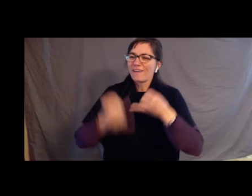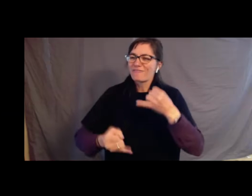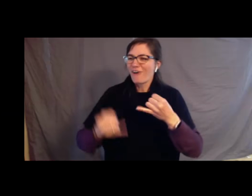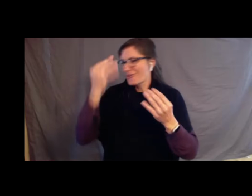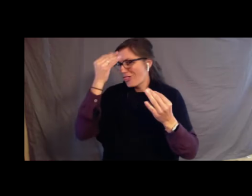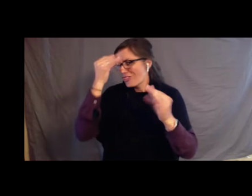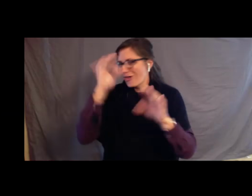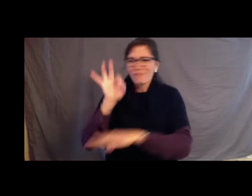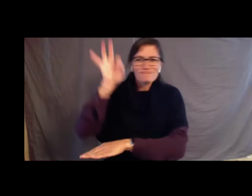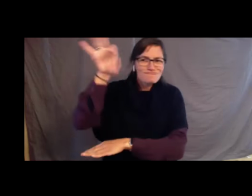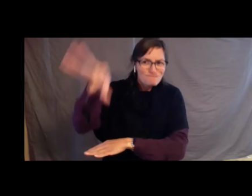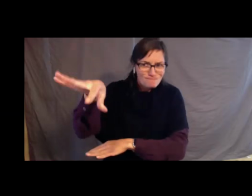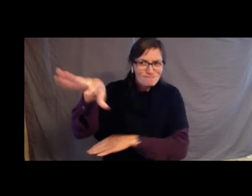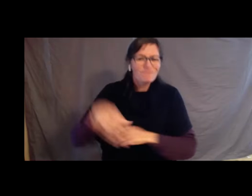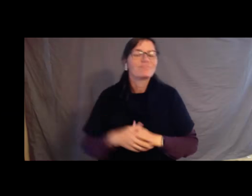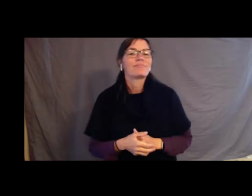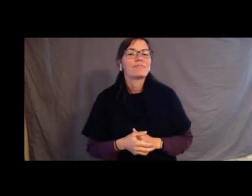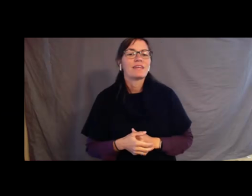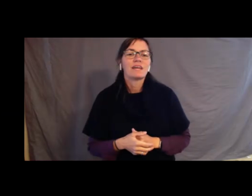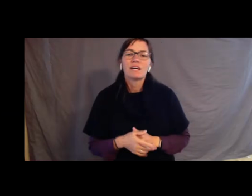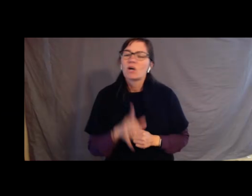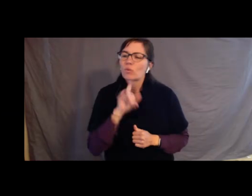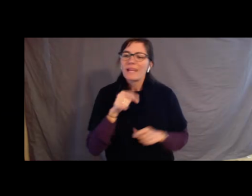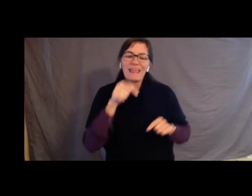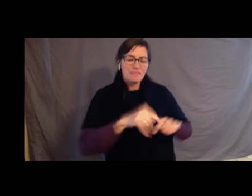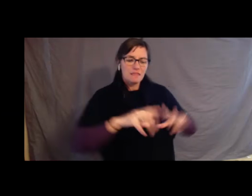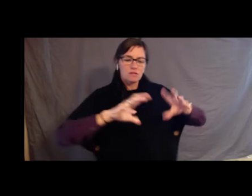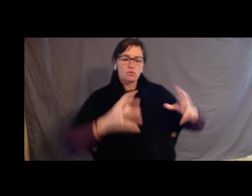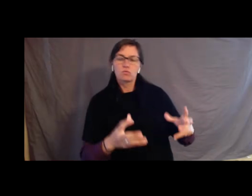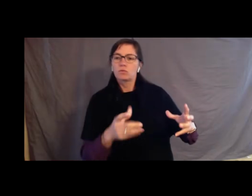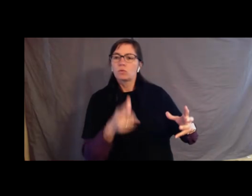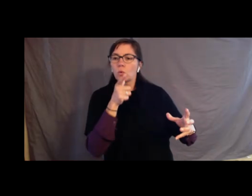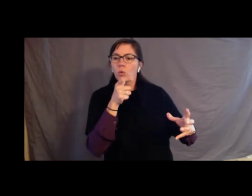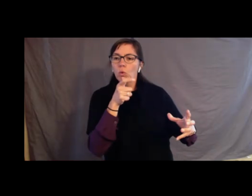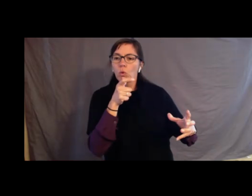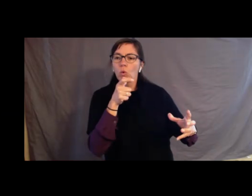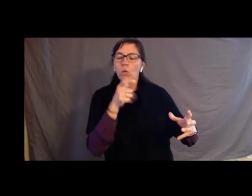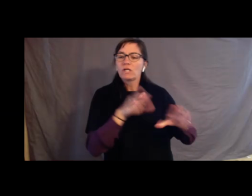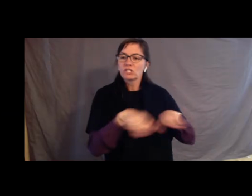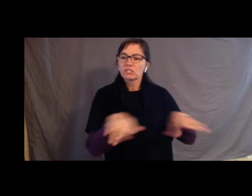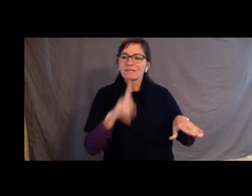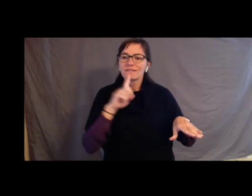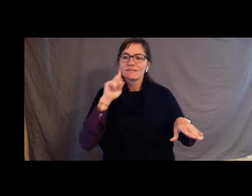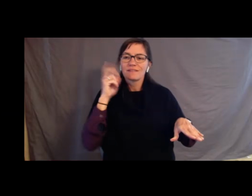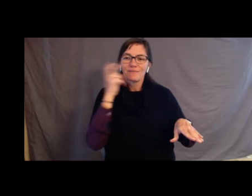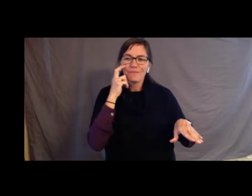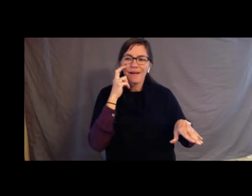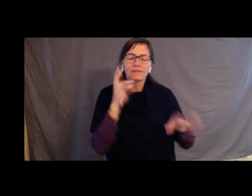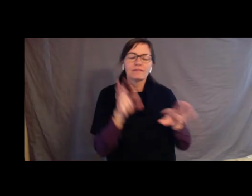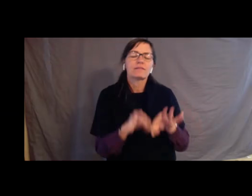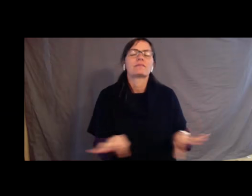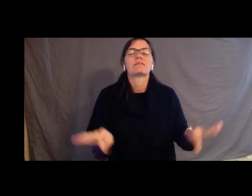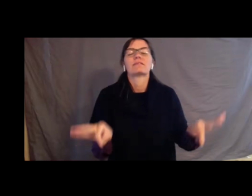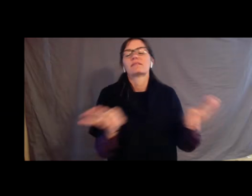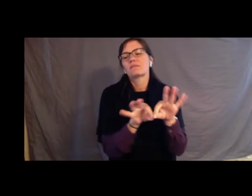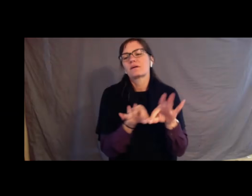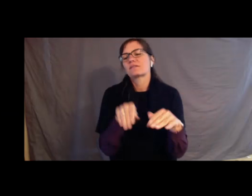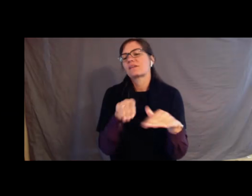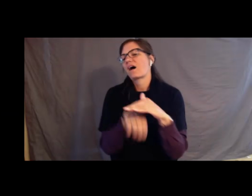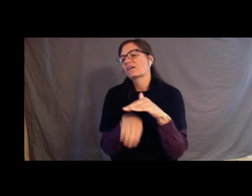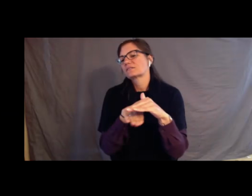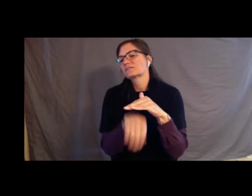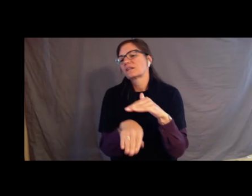want to underscore that for this population, for children who are deafblind, it really is about access, because assistive technology is really going